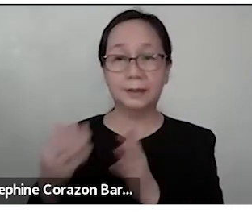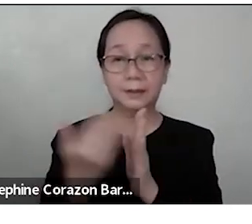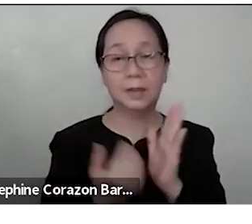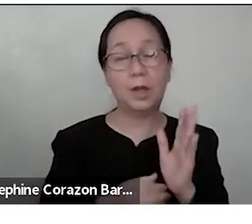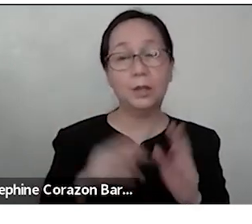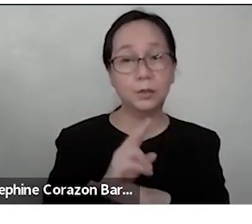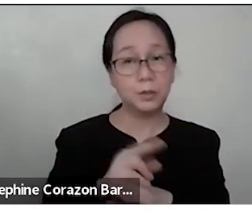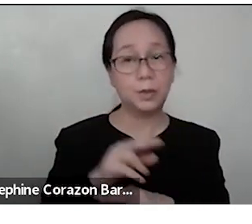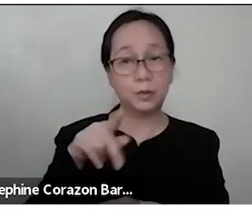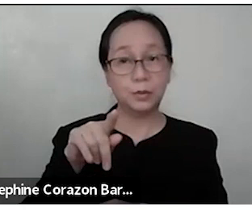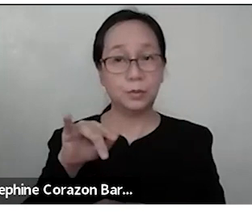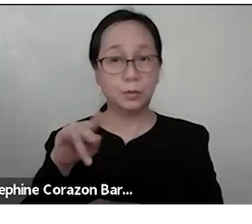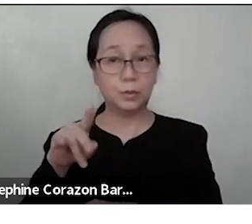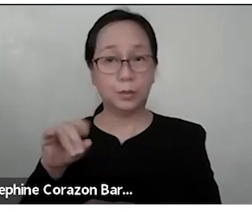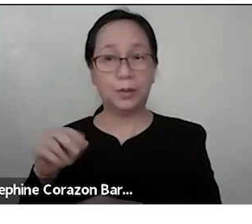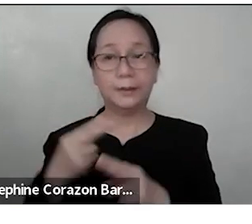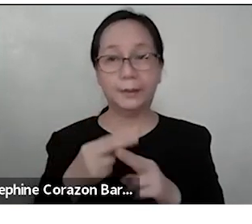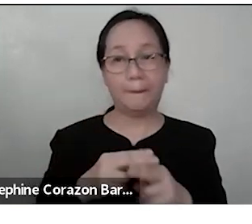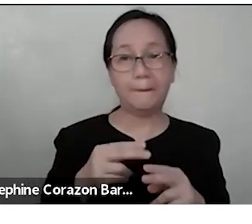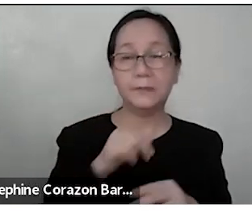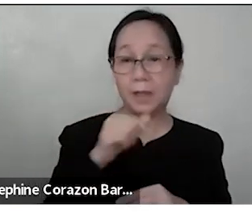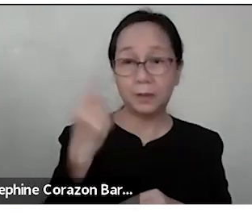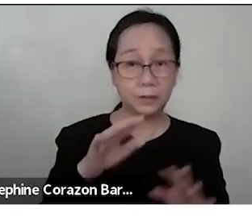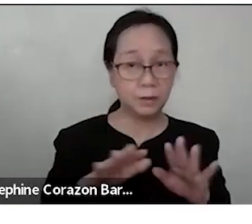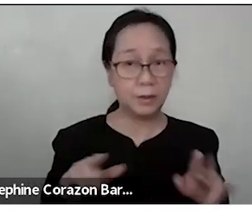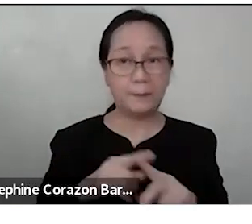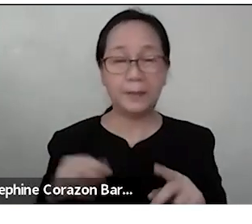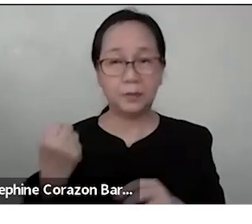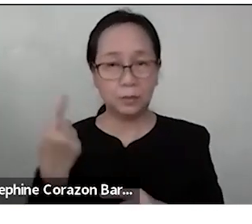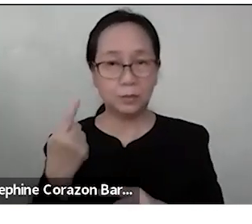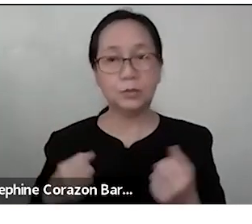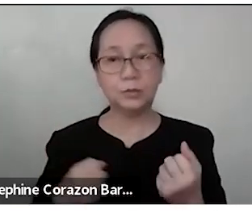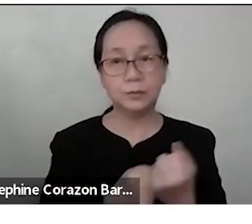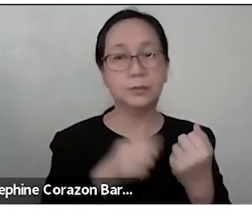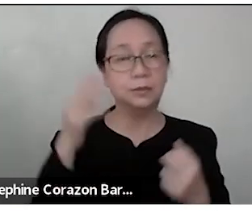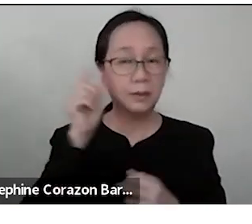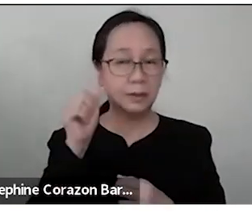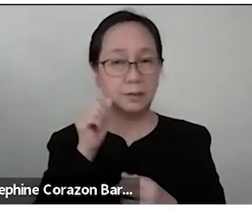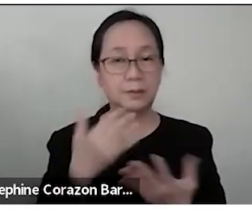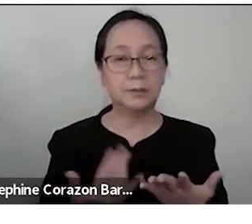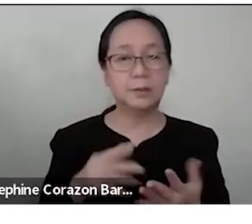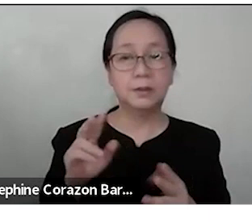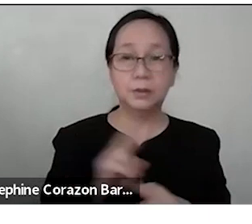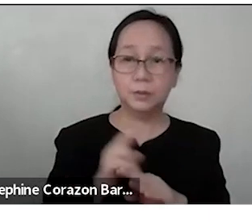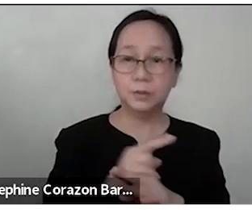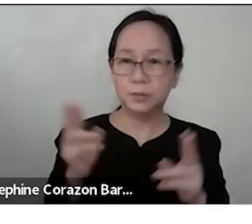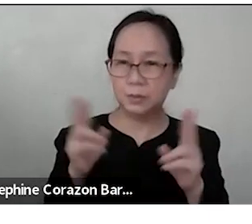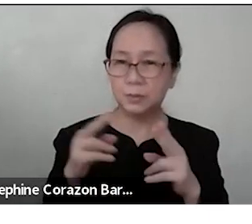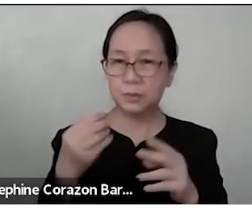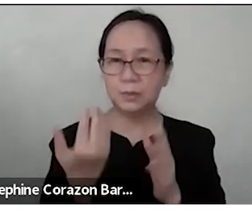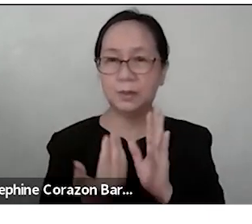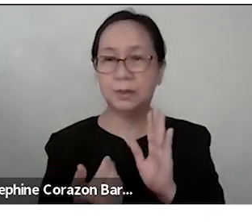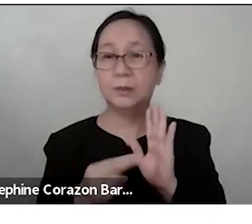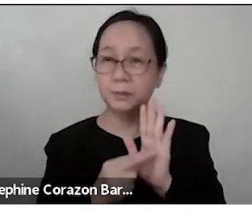pseudonyms, not only for children, but also for adults supporting them. Once or twice, we decided to use pseudonyms also for adult